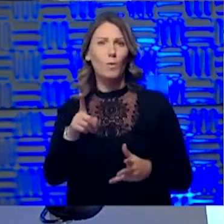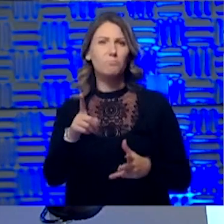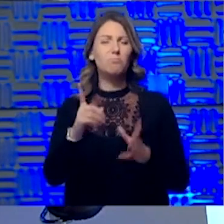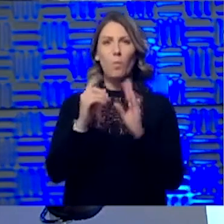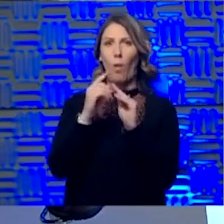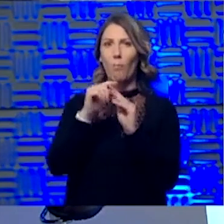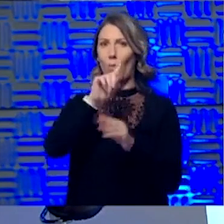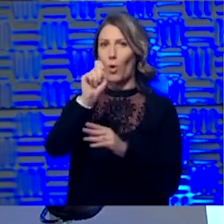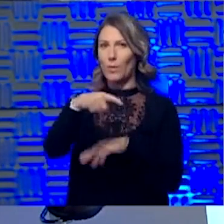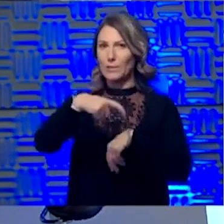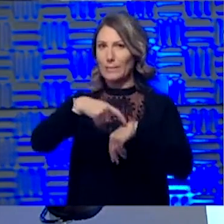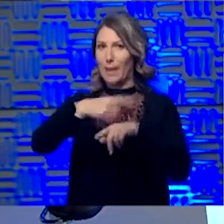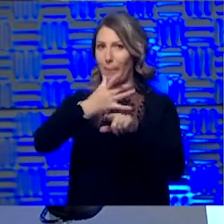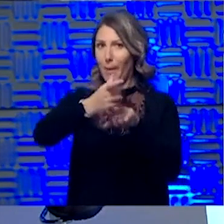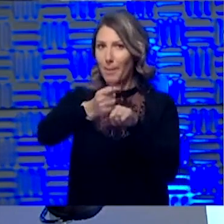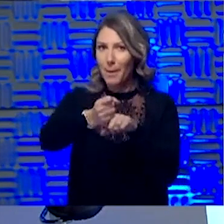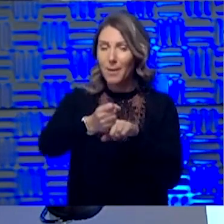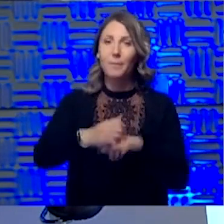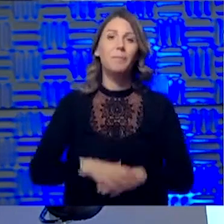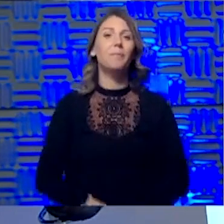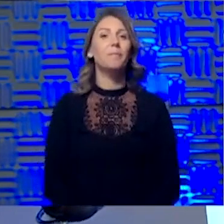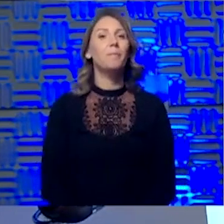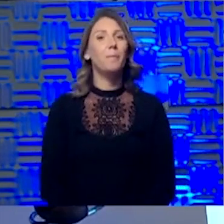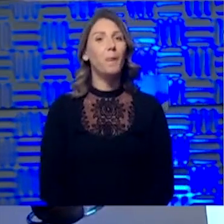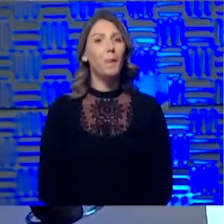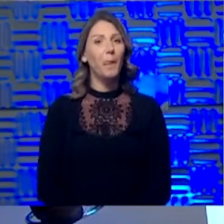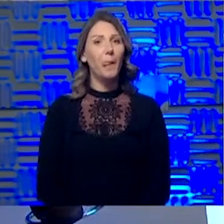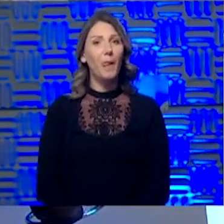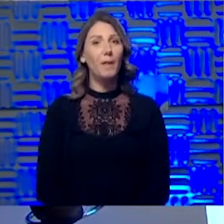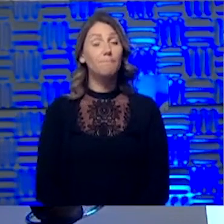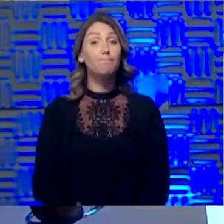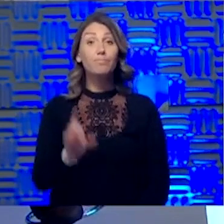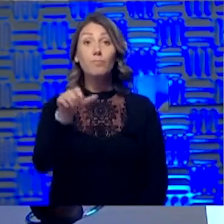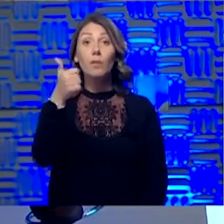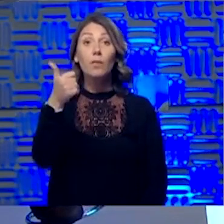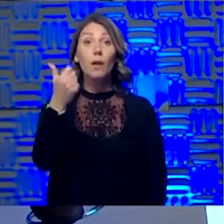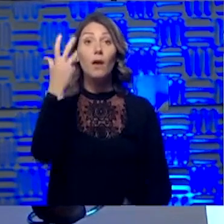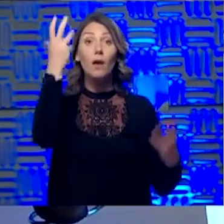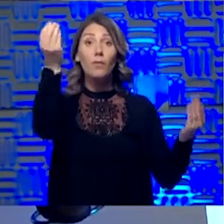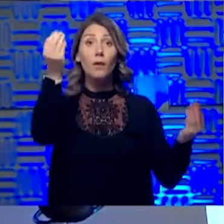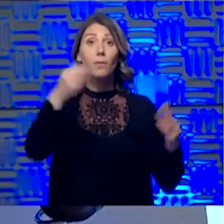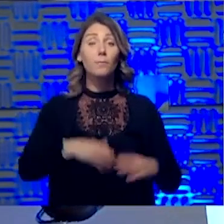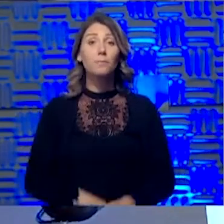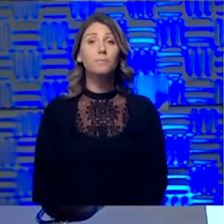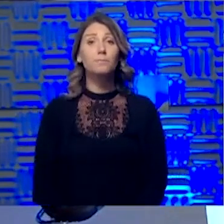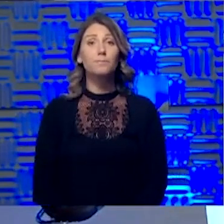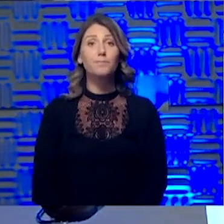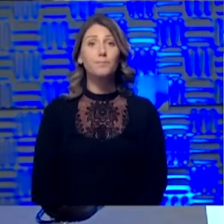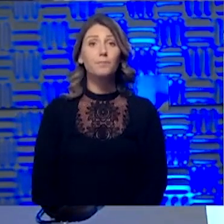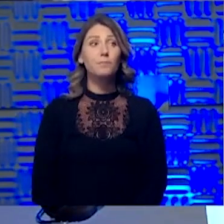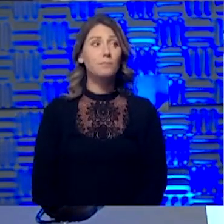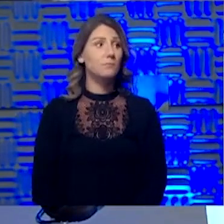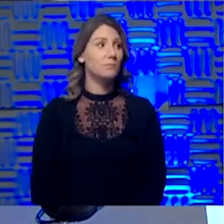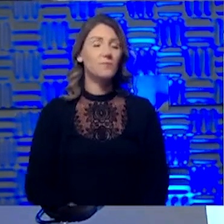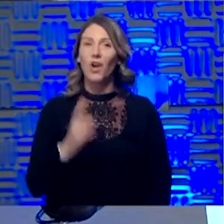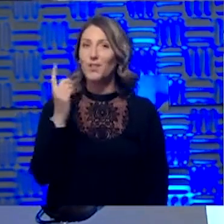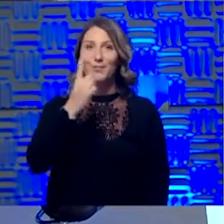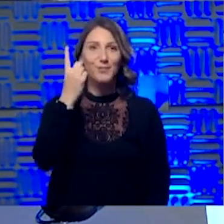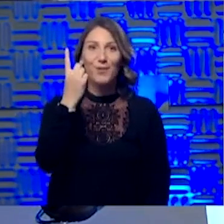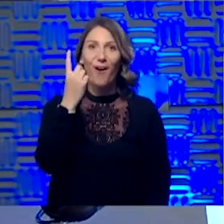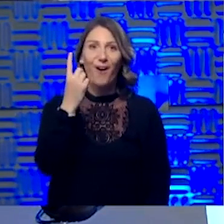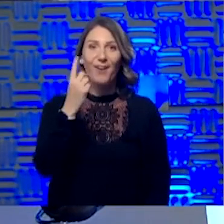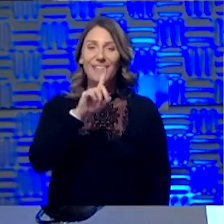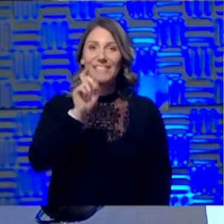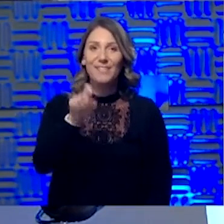more question here, I think. We're right at our time. Anything else out there? Burning question. Oh, there's always a burning